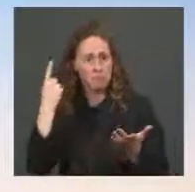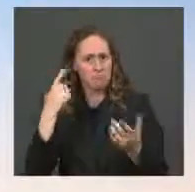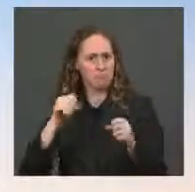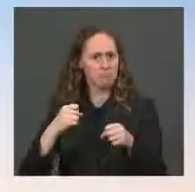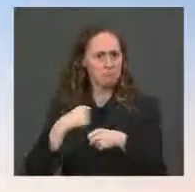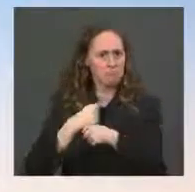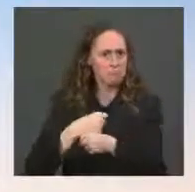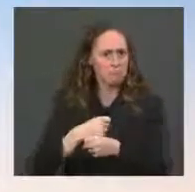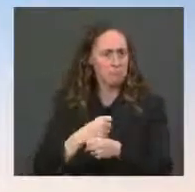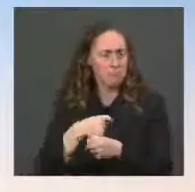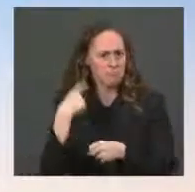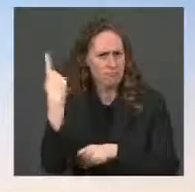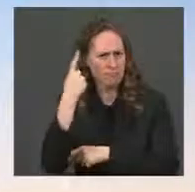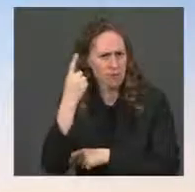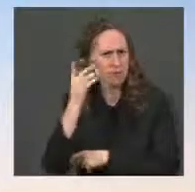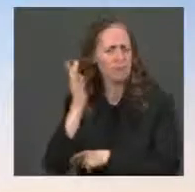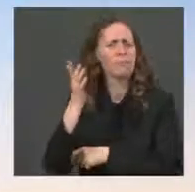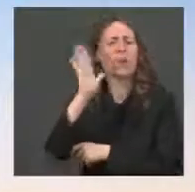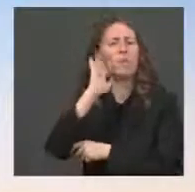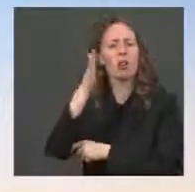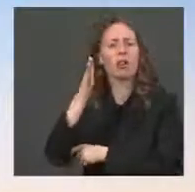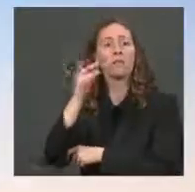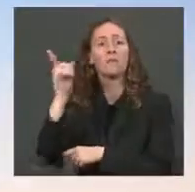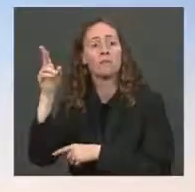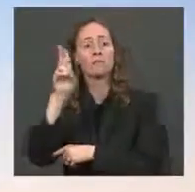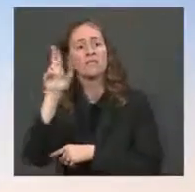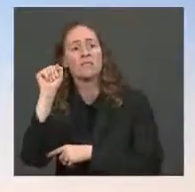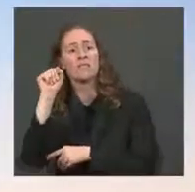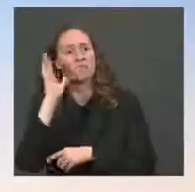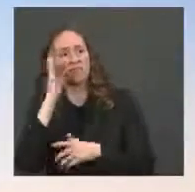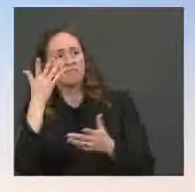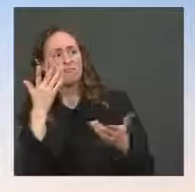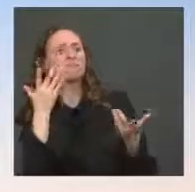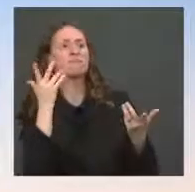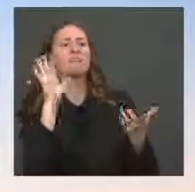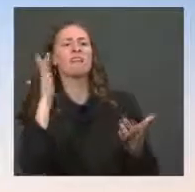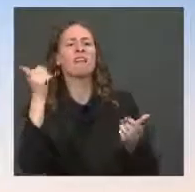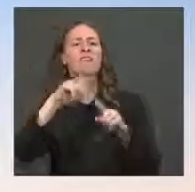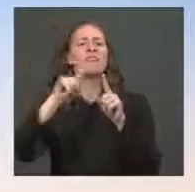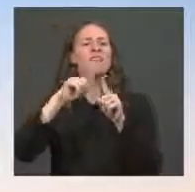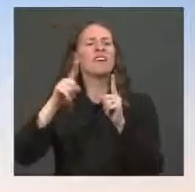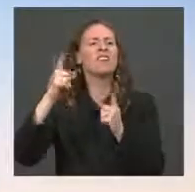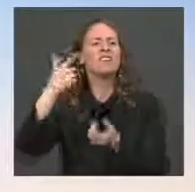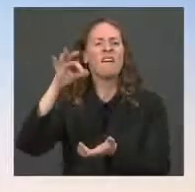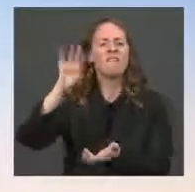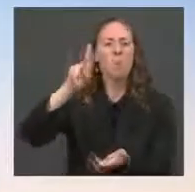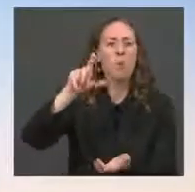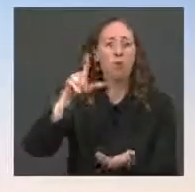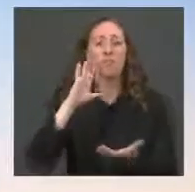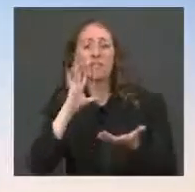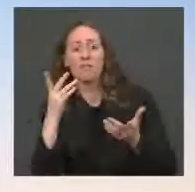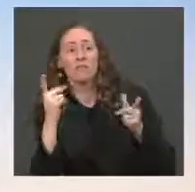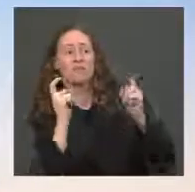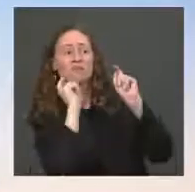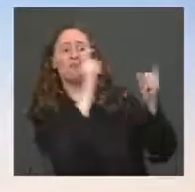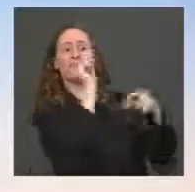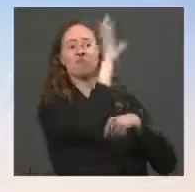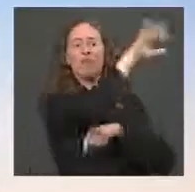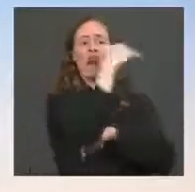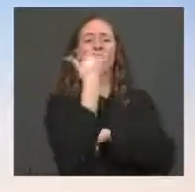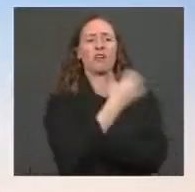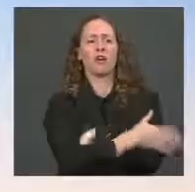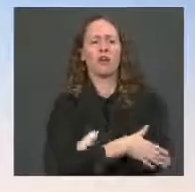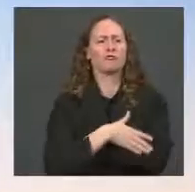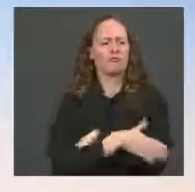a non-nuclear weapon state? I've seen the reports out there, and I know there's been a call this morning to give people